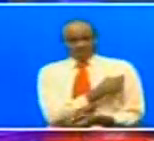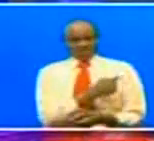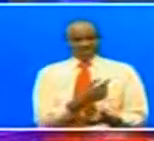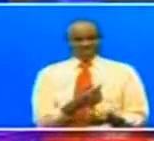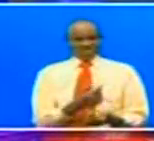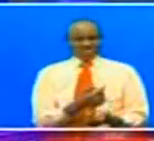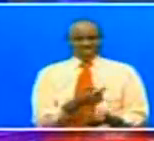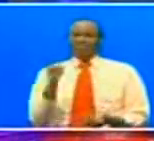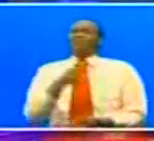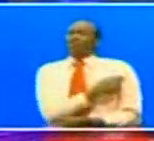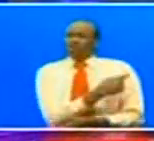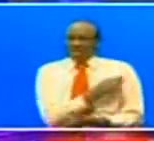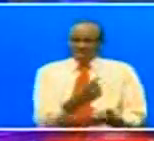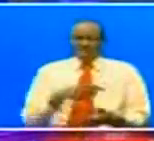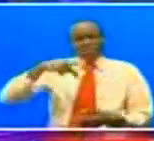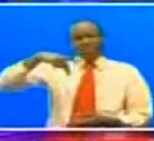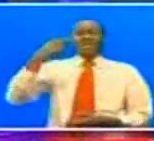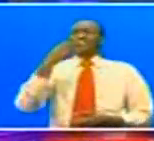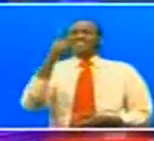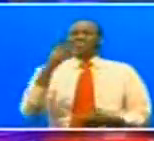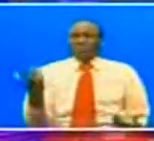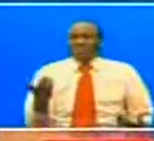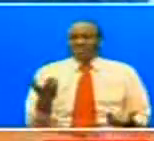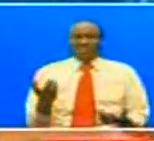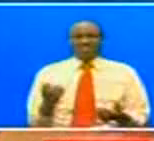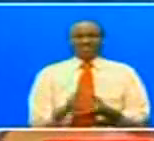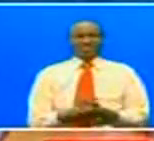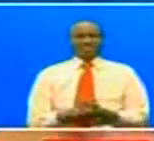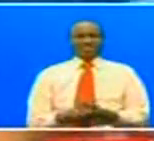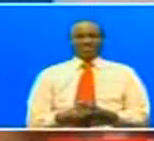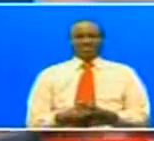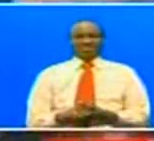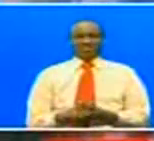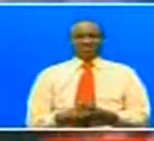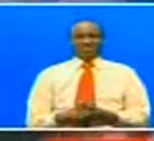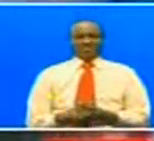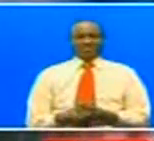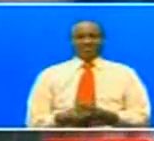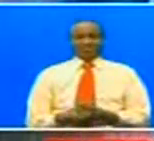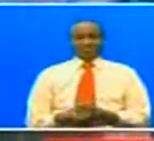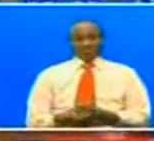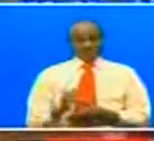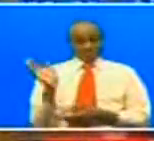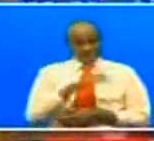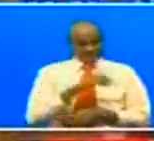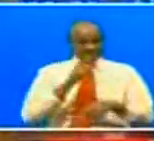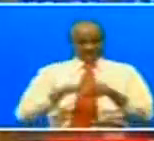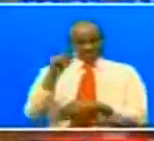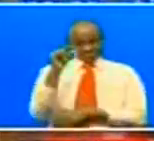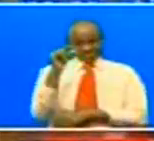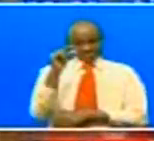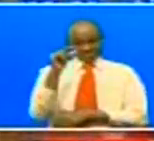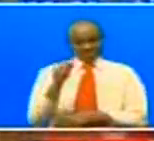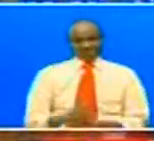can you got your PhD at what, like 7? 24. We'll be right back in a moment.